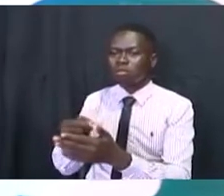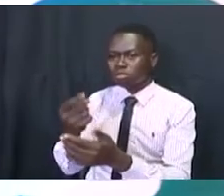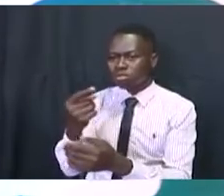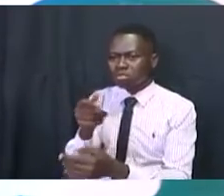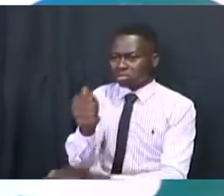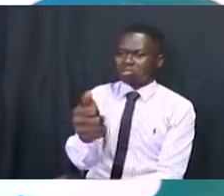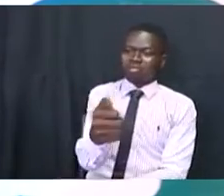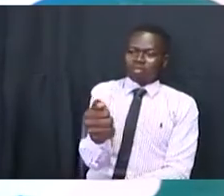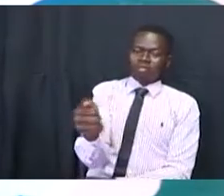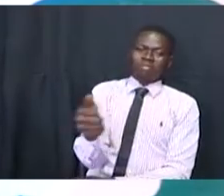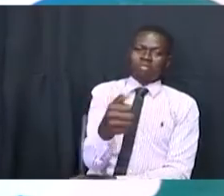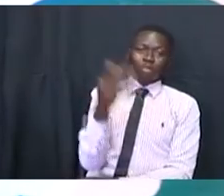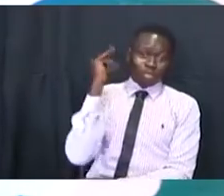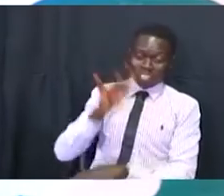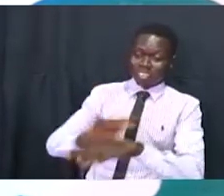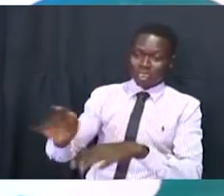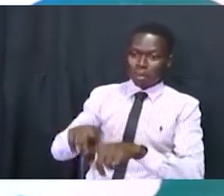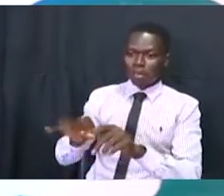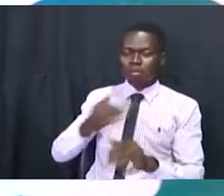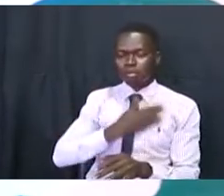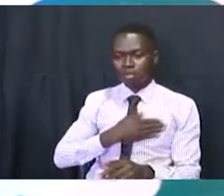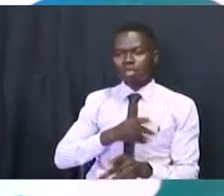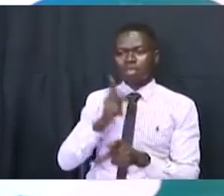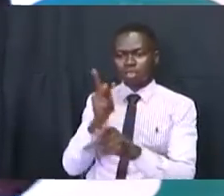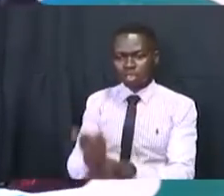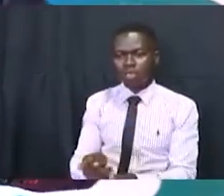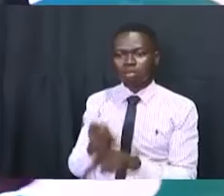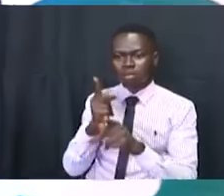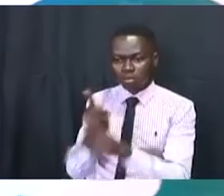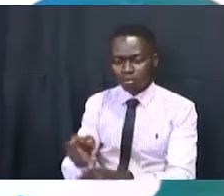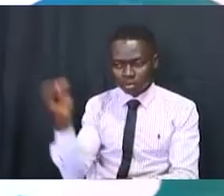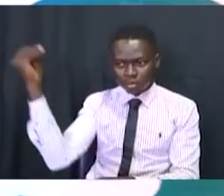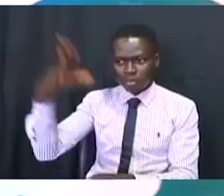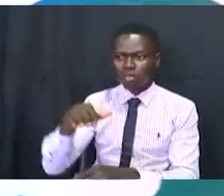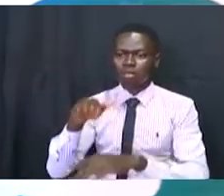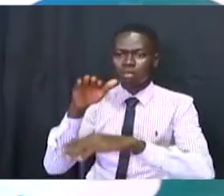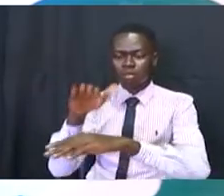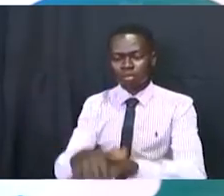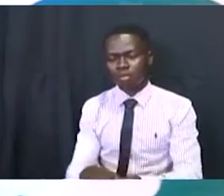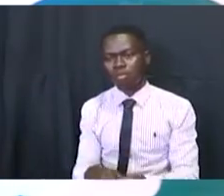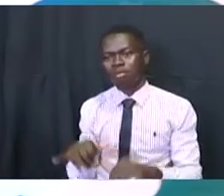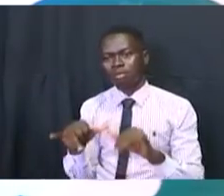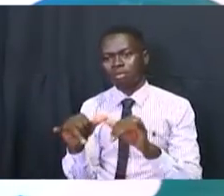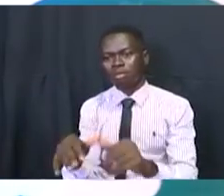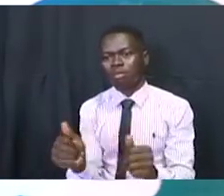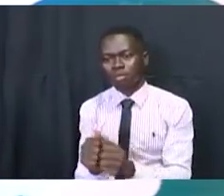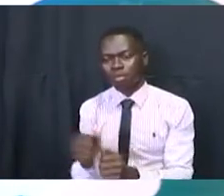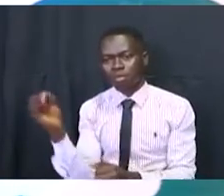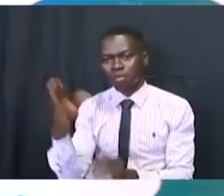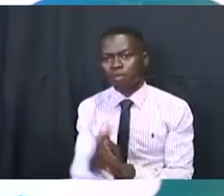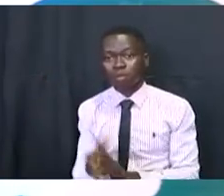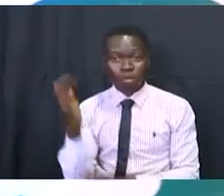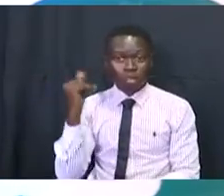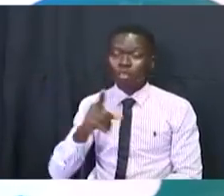But please keep the light on. They will find something to wear. They will find something to wear. Truth